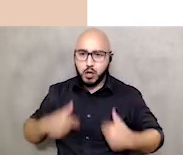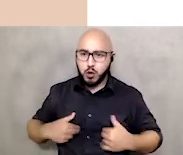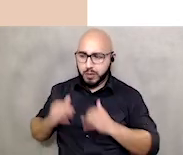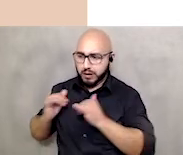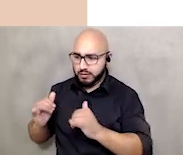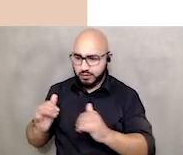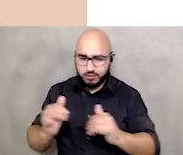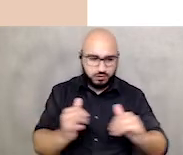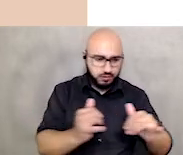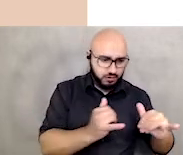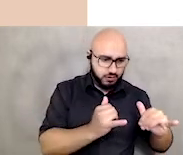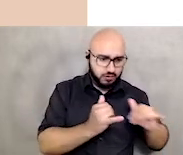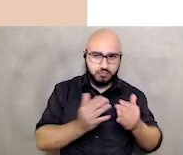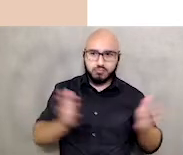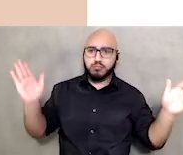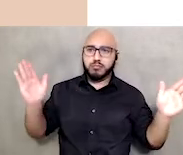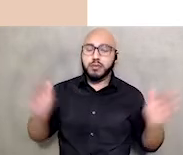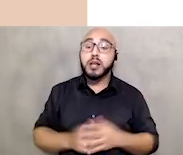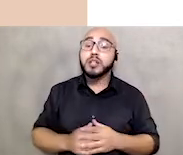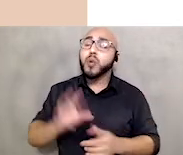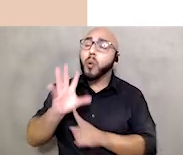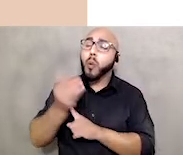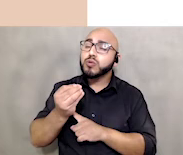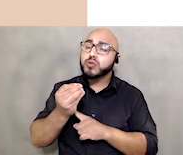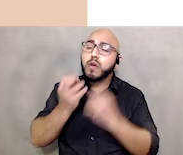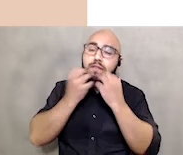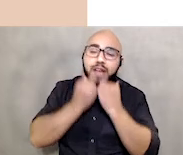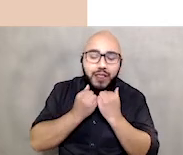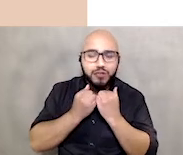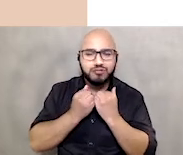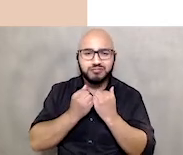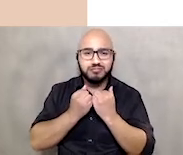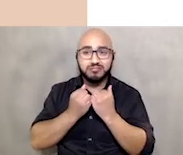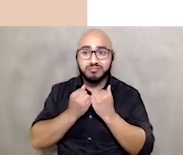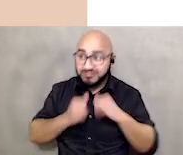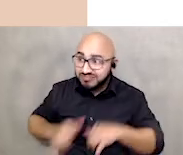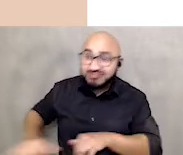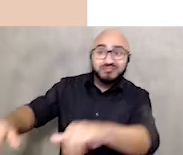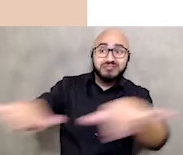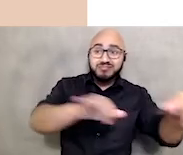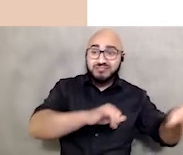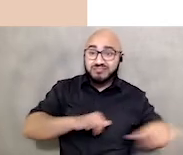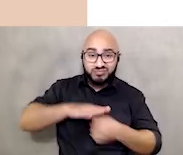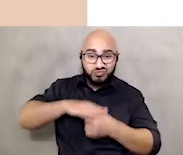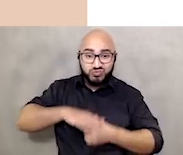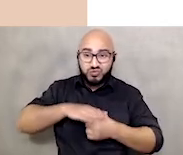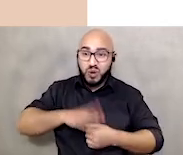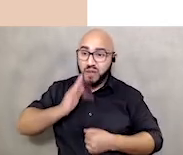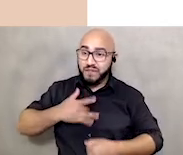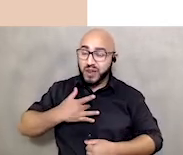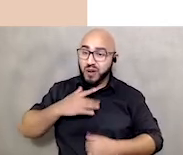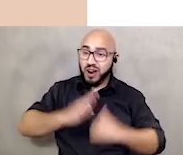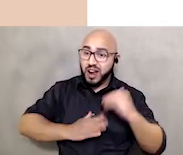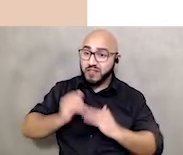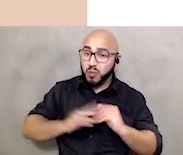being. So, when we think about cultural values, not every person dealing with stress will feel comfortable